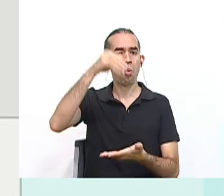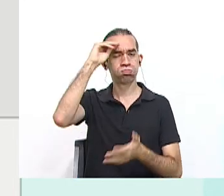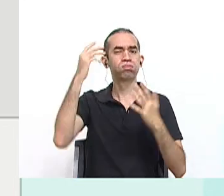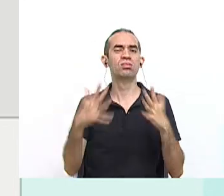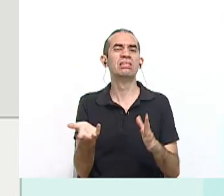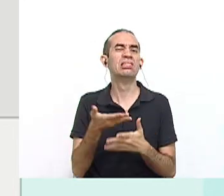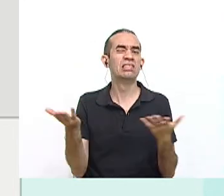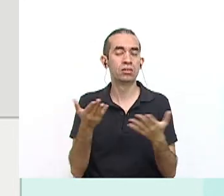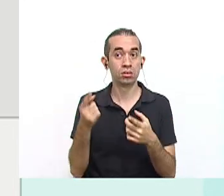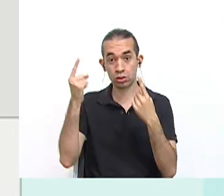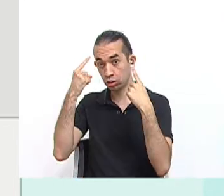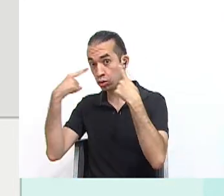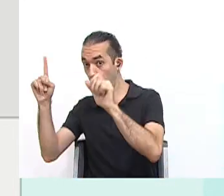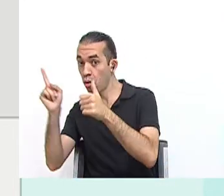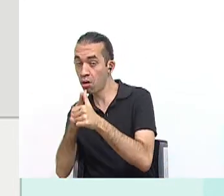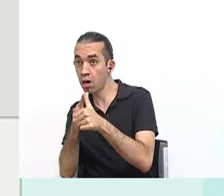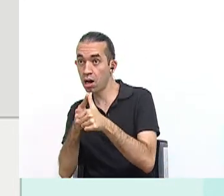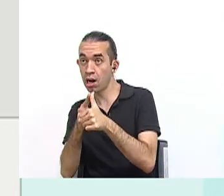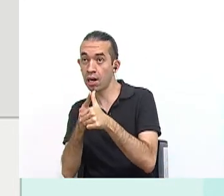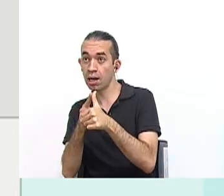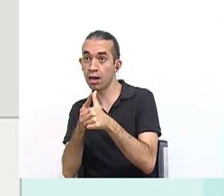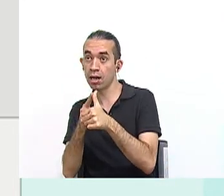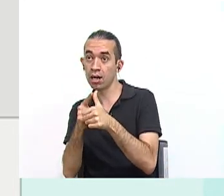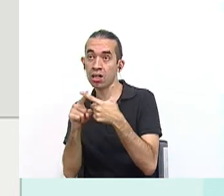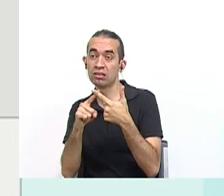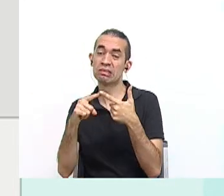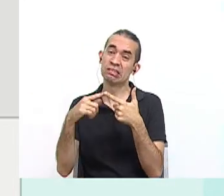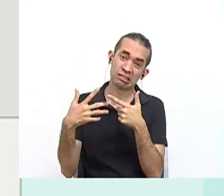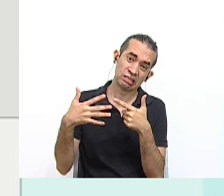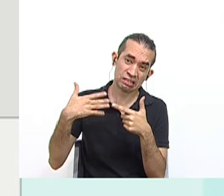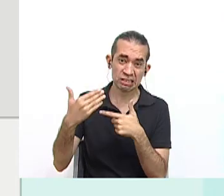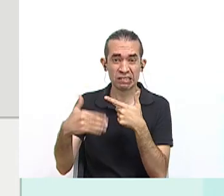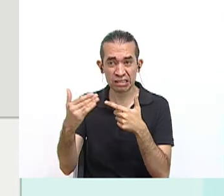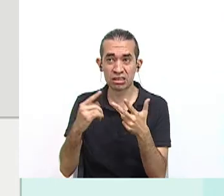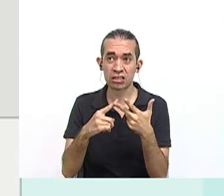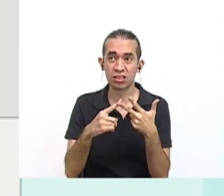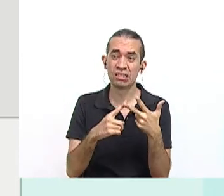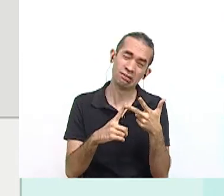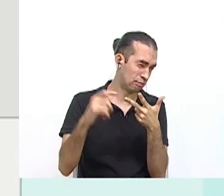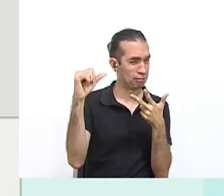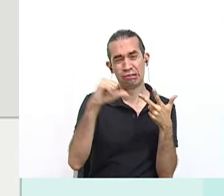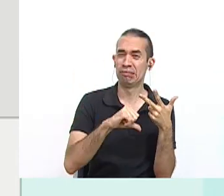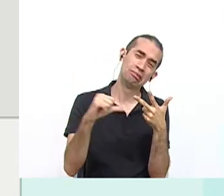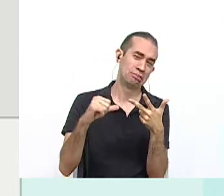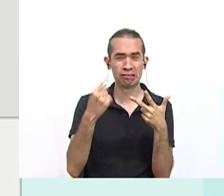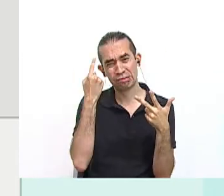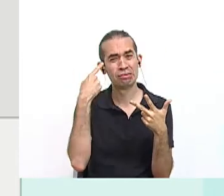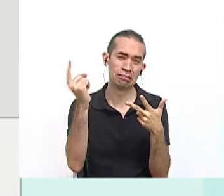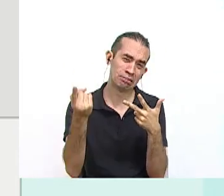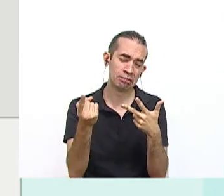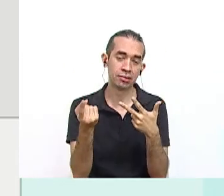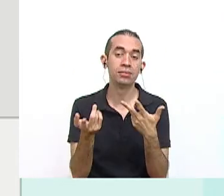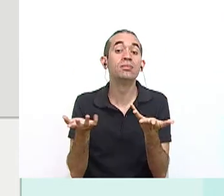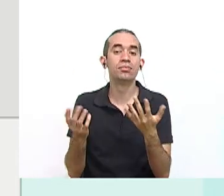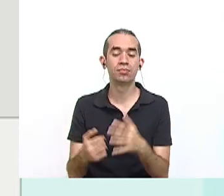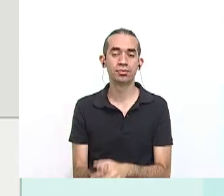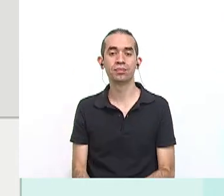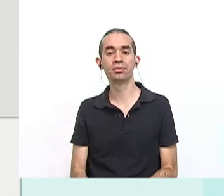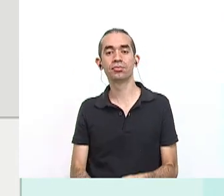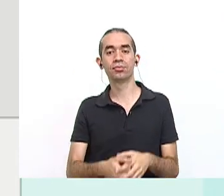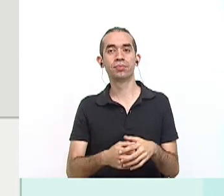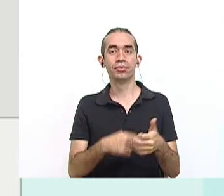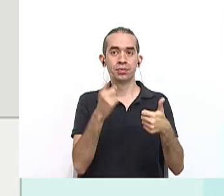we achieve it? Is it in progress or not achieved that much? Okay, let's look at the first